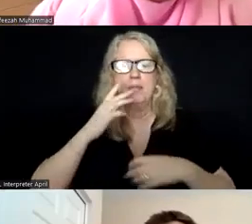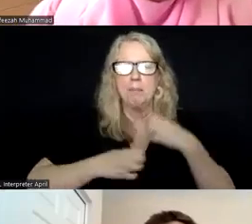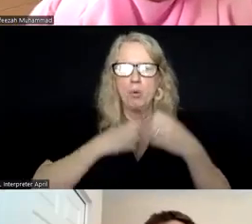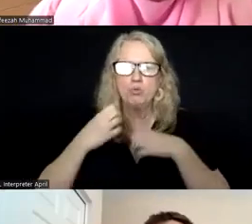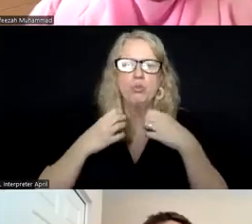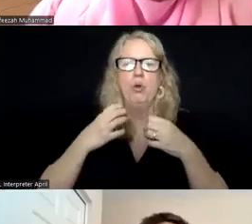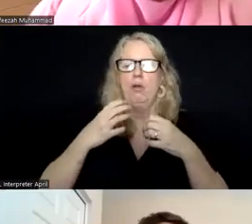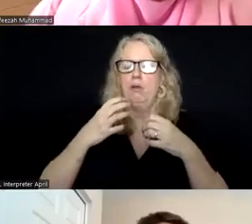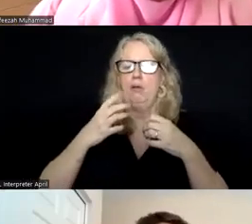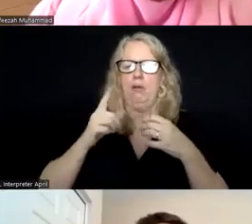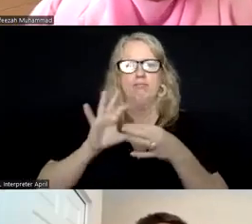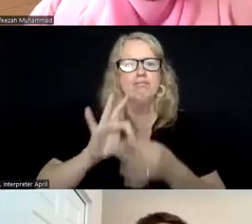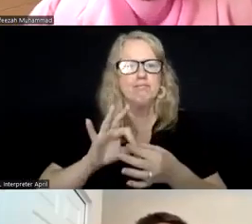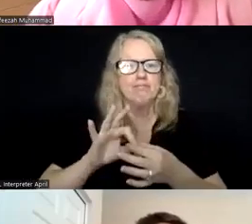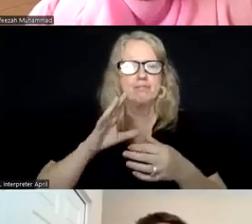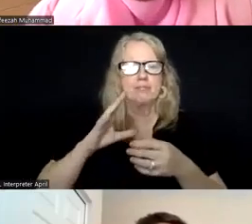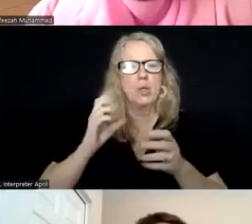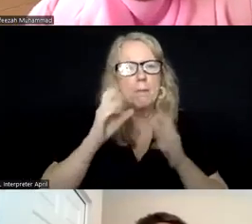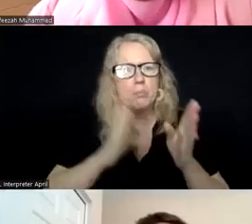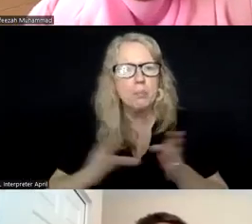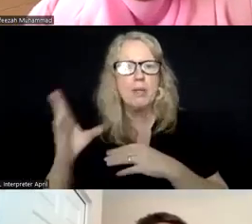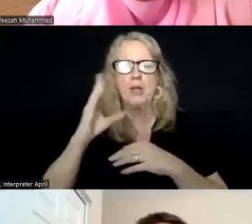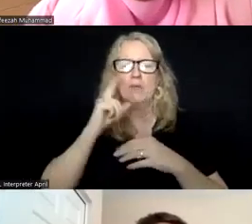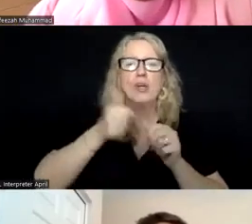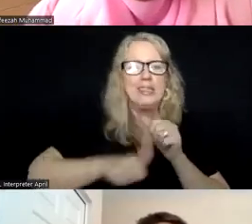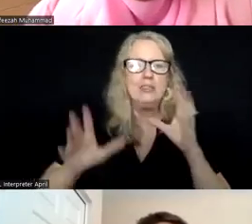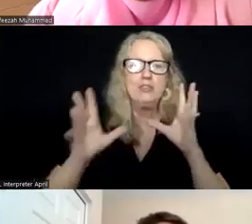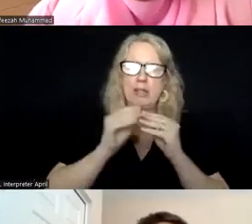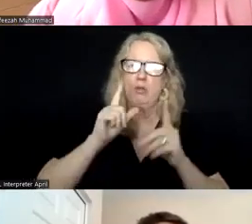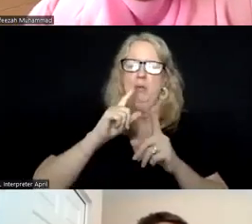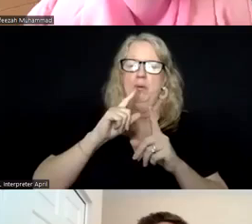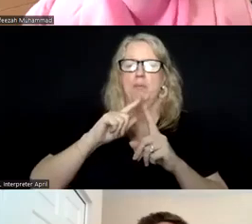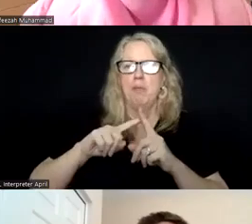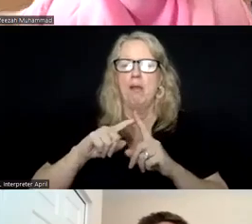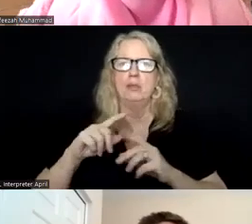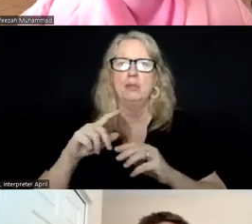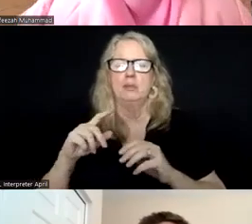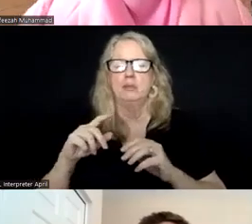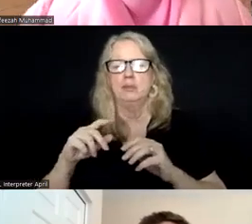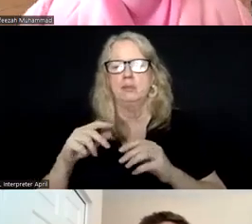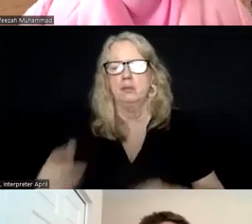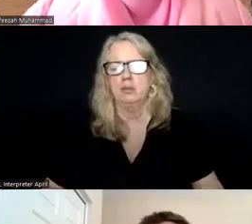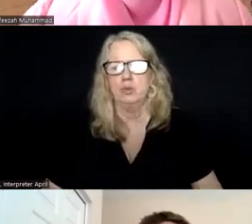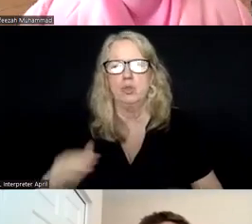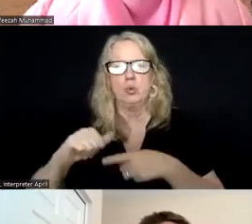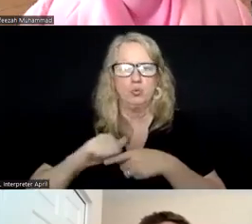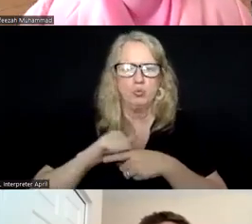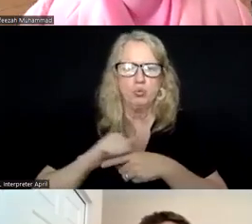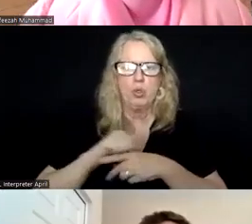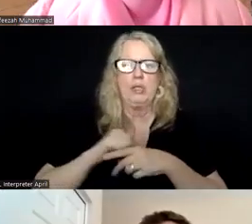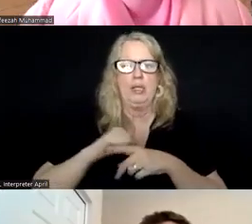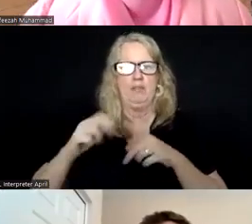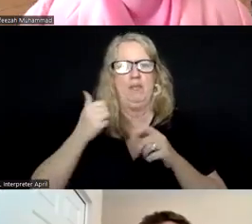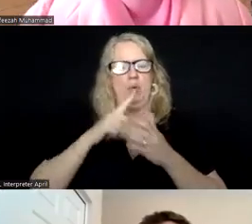energy to not only prepare for each session, but also to better ourselves through trainings that Backpack